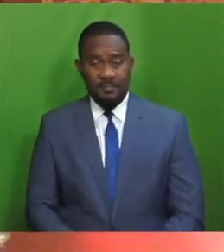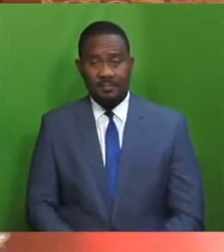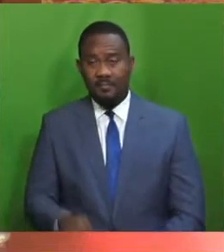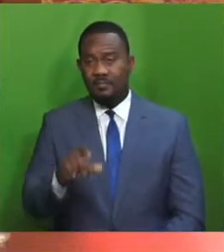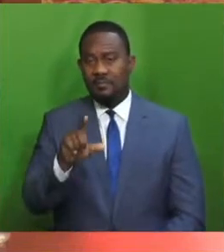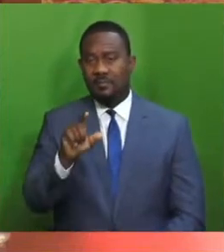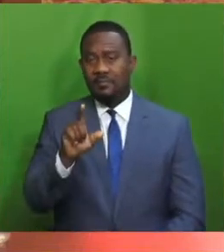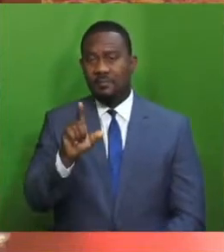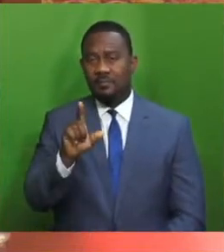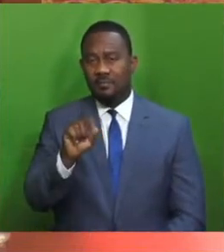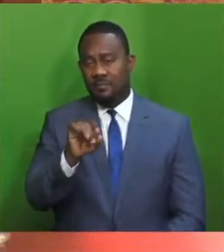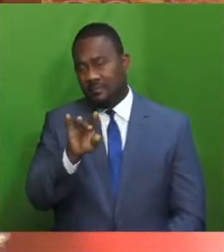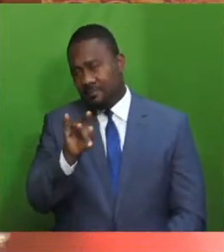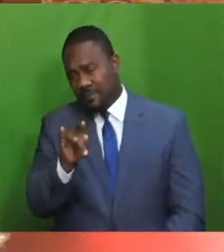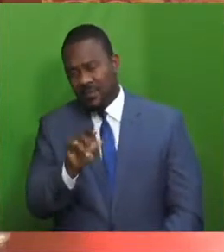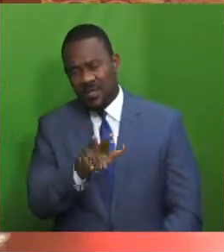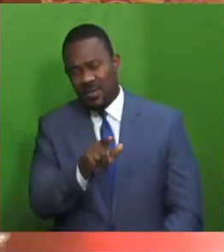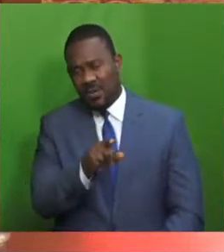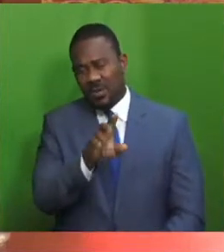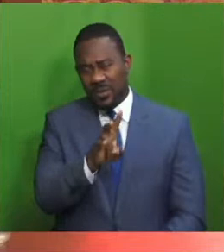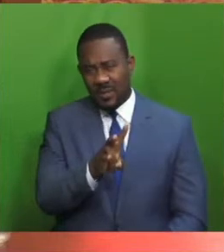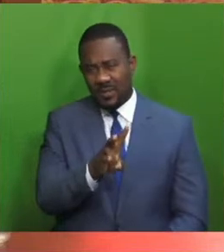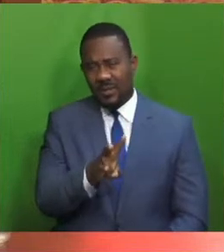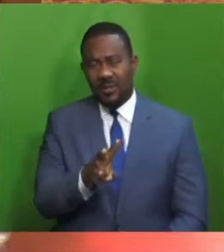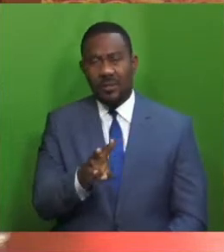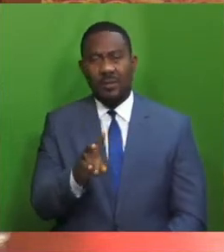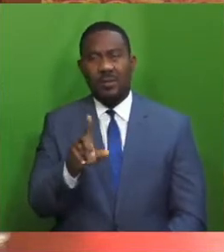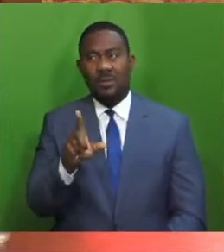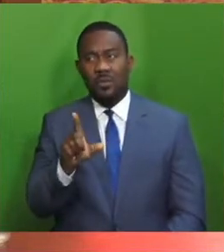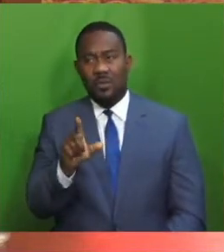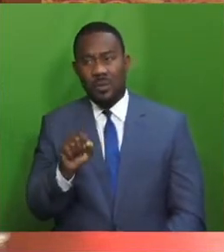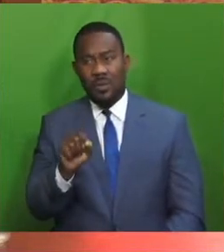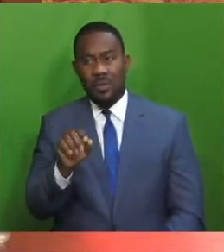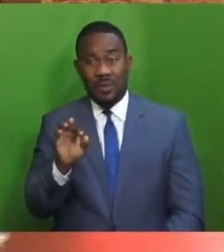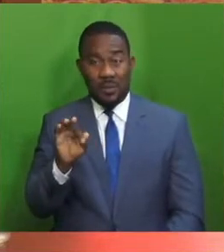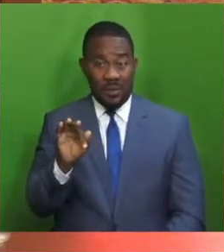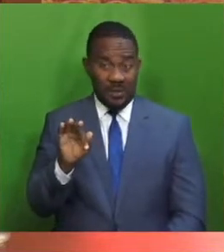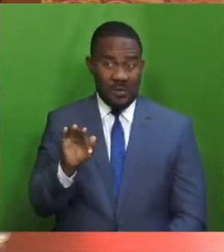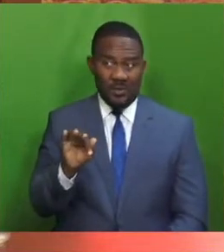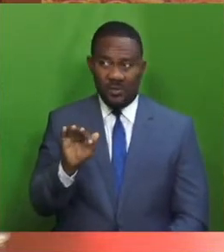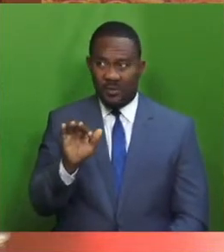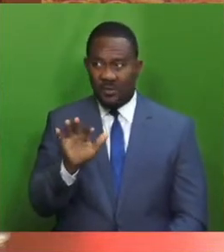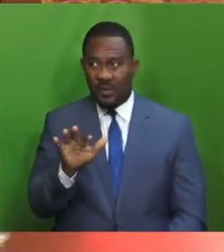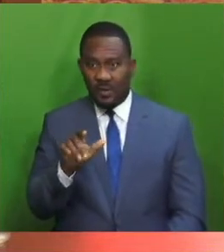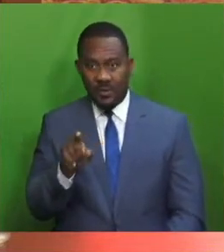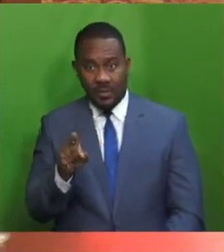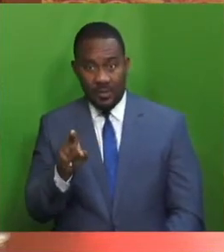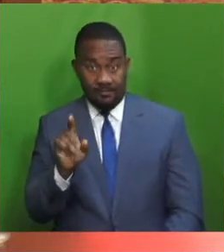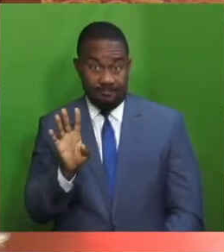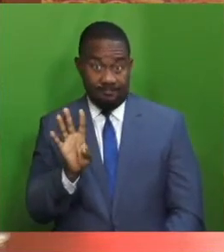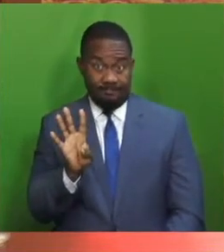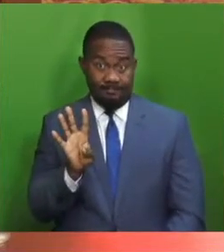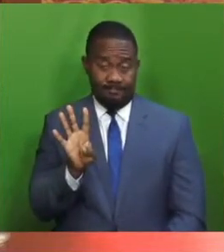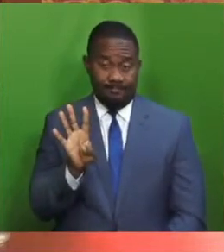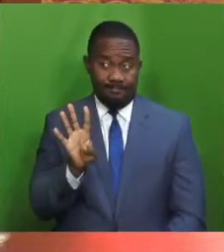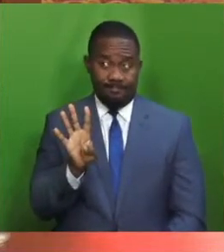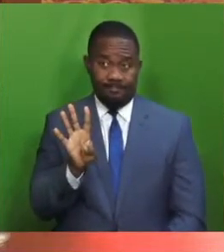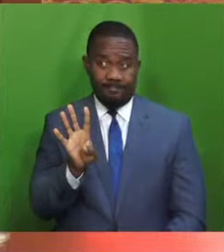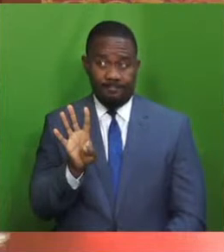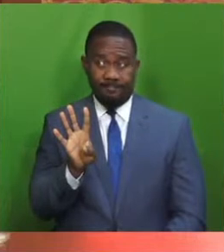2018, 3.7, 2019, 5.4, when it grew at negative. There was no COVID at your